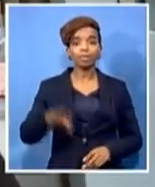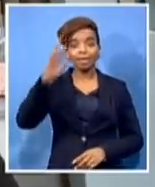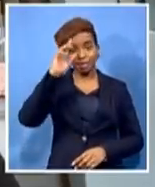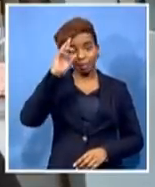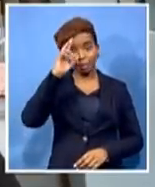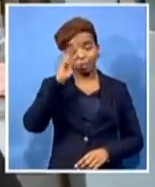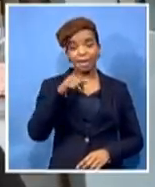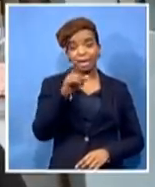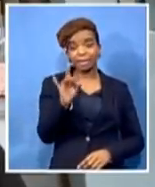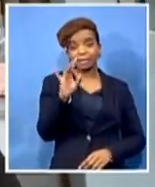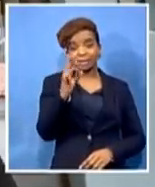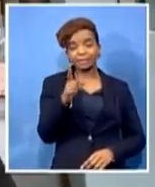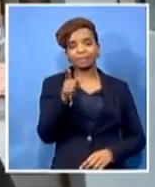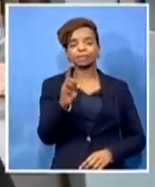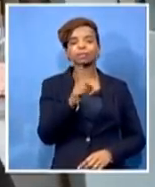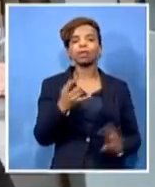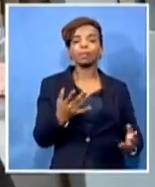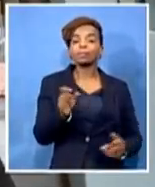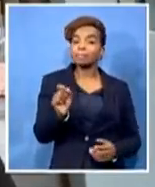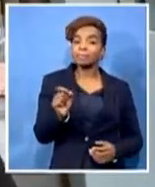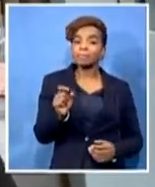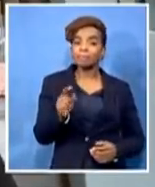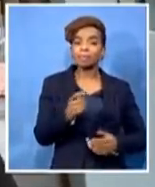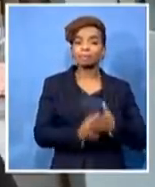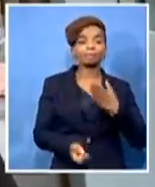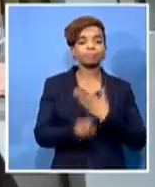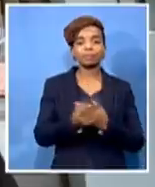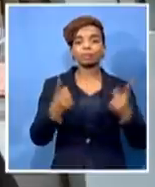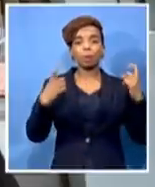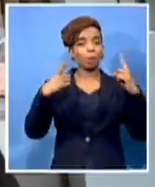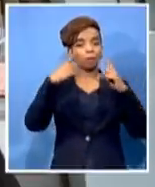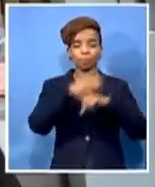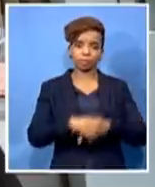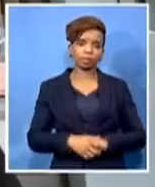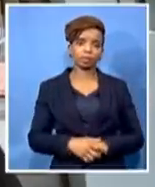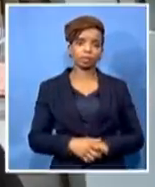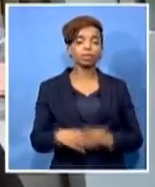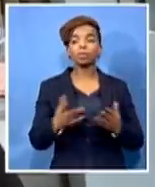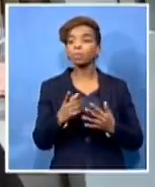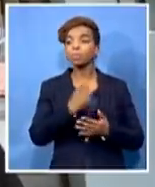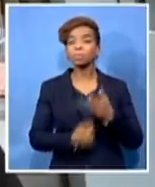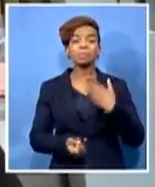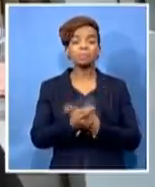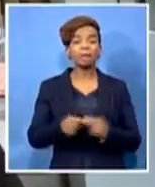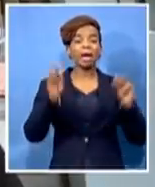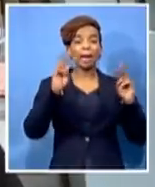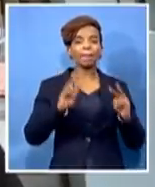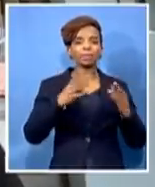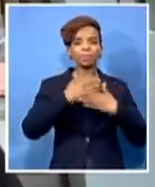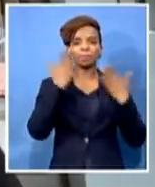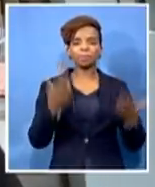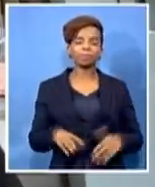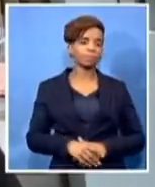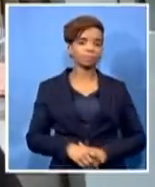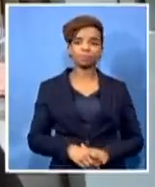When there is scarcity, even in the family, there is no order, there is no peace. Yeah. Deal with the porous borders of South